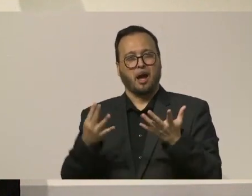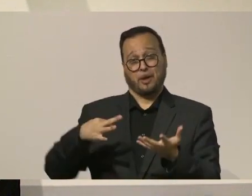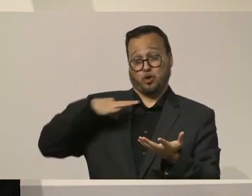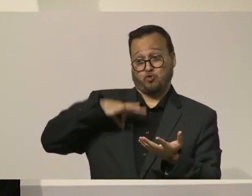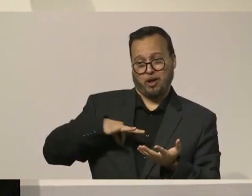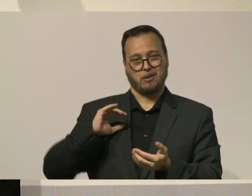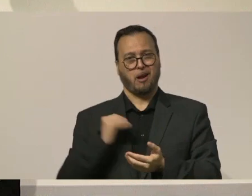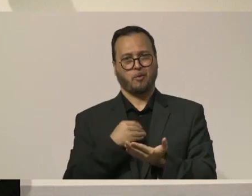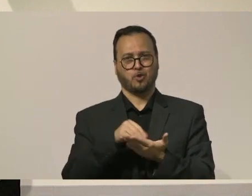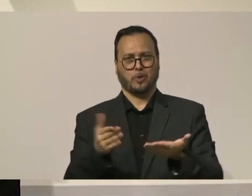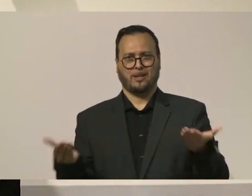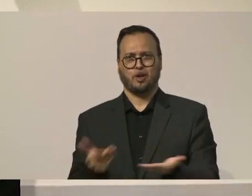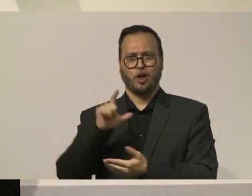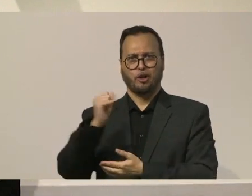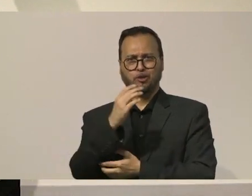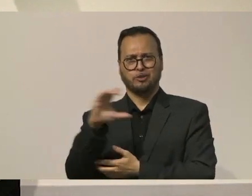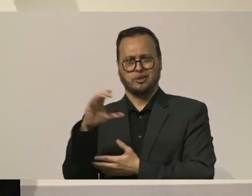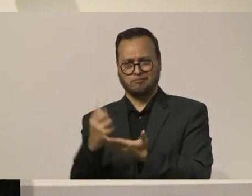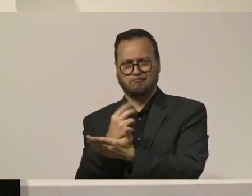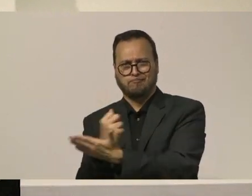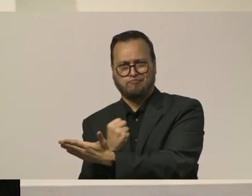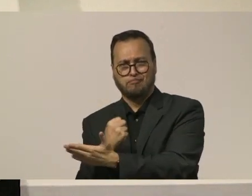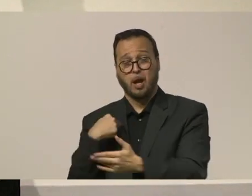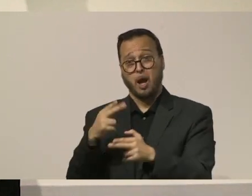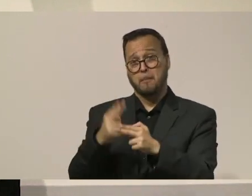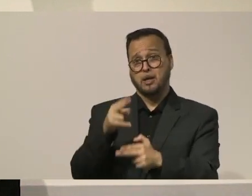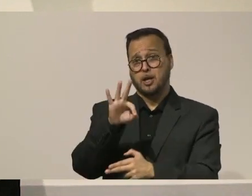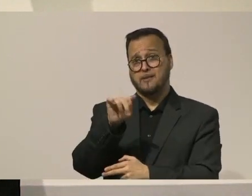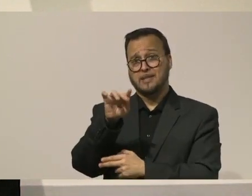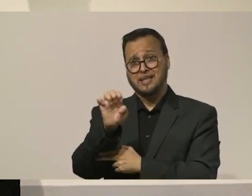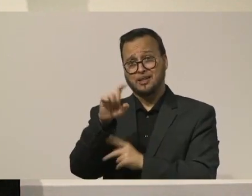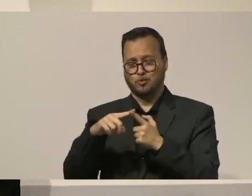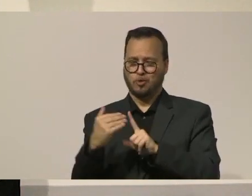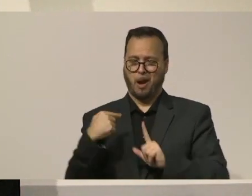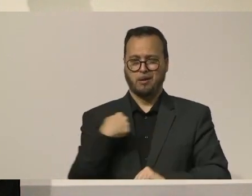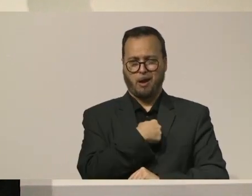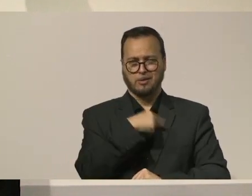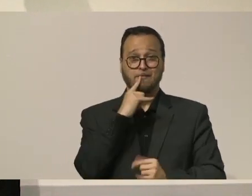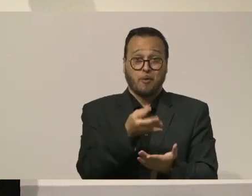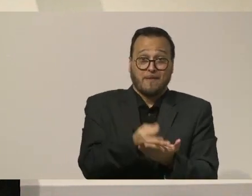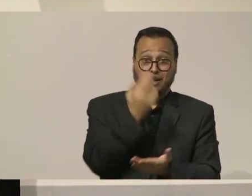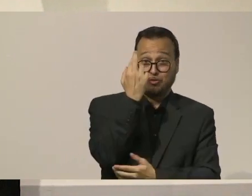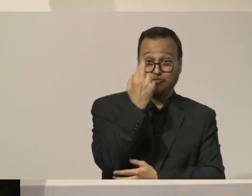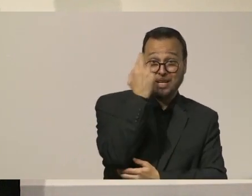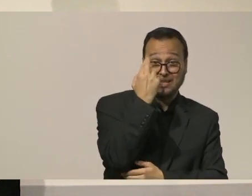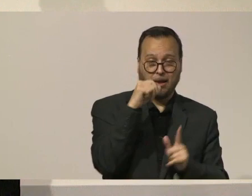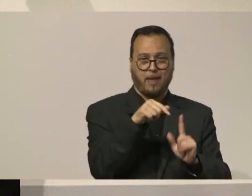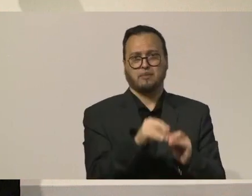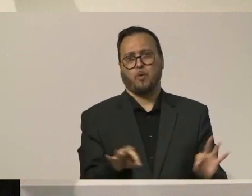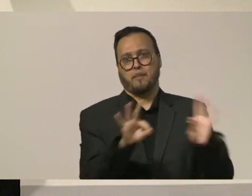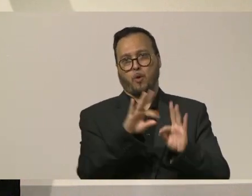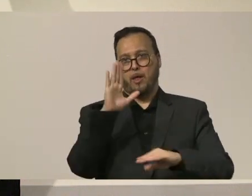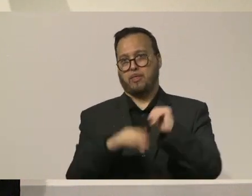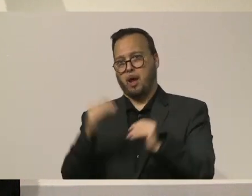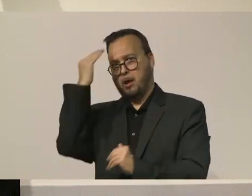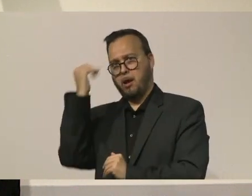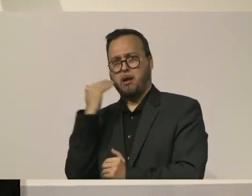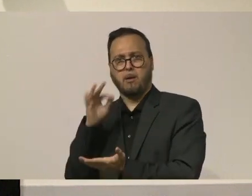our LaGuardia students. And I mention FTEs to remind us that for financial purposes, they're more important than the